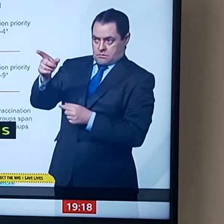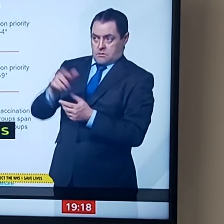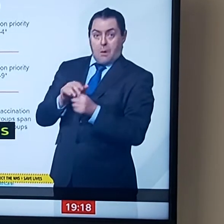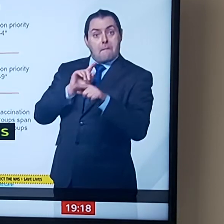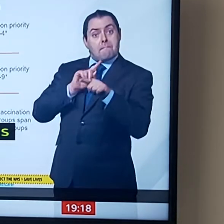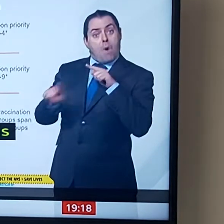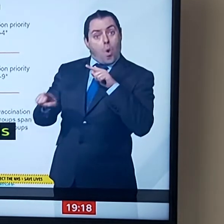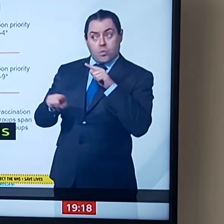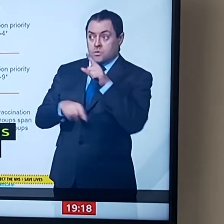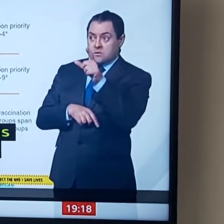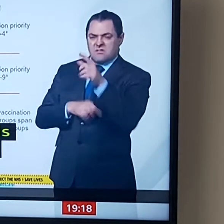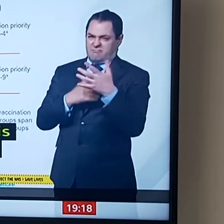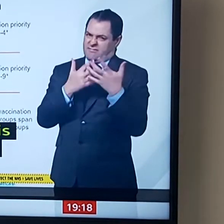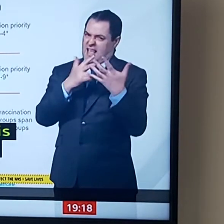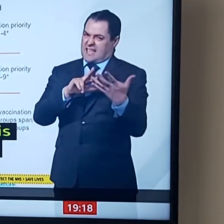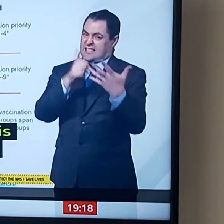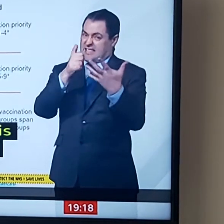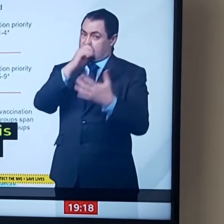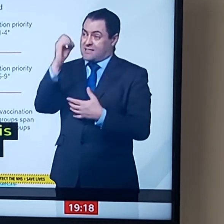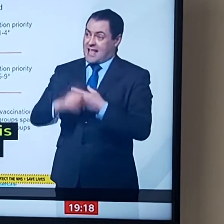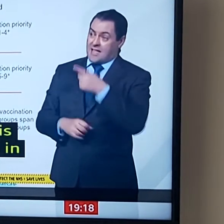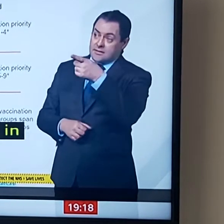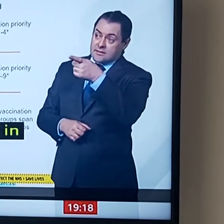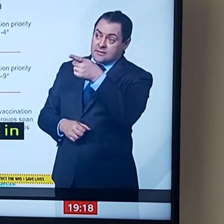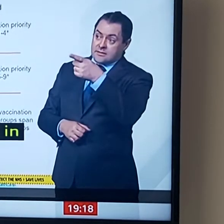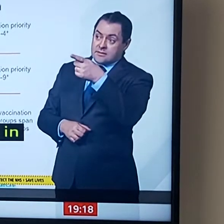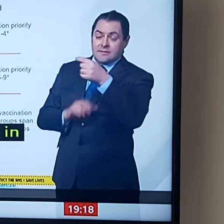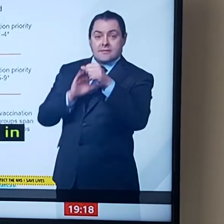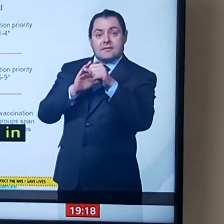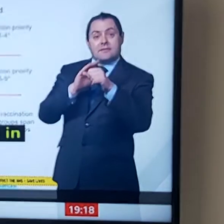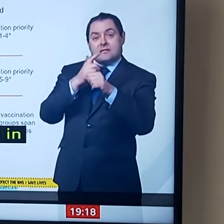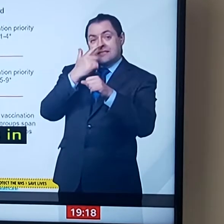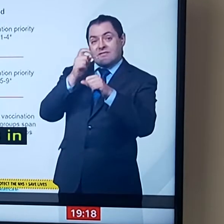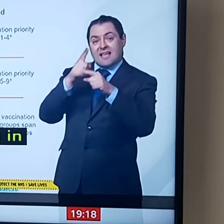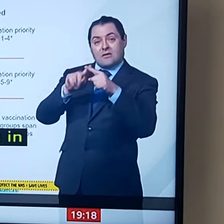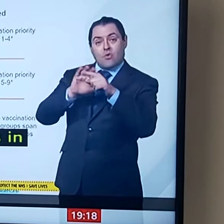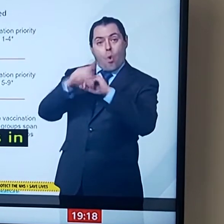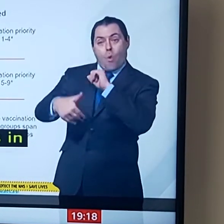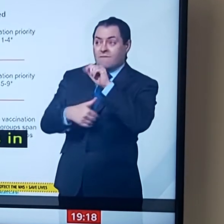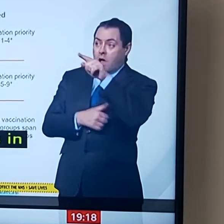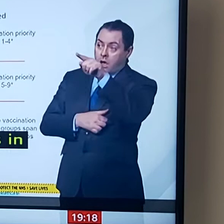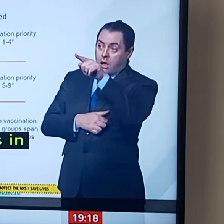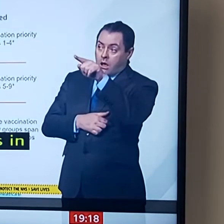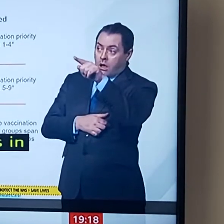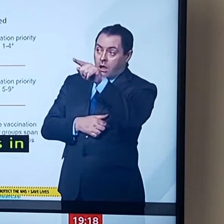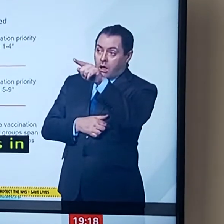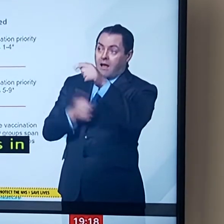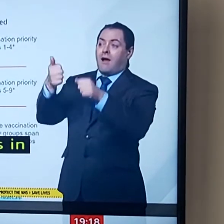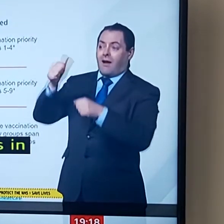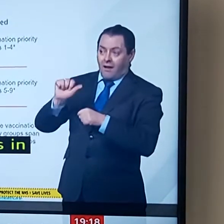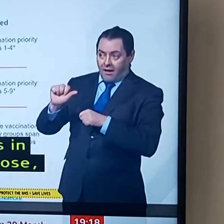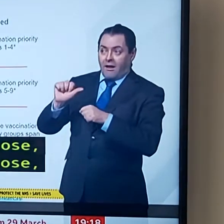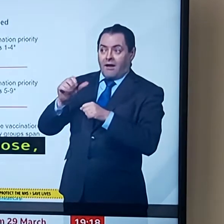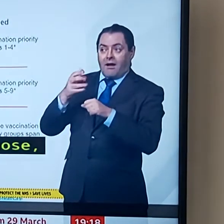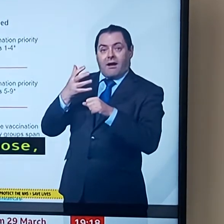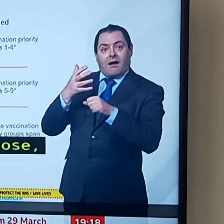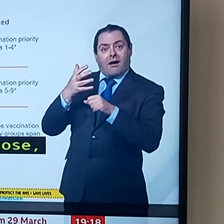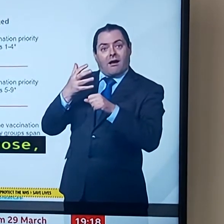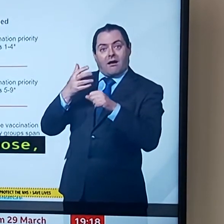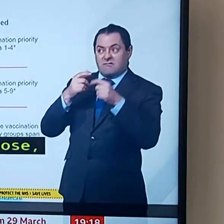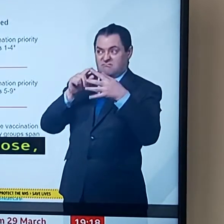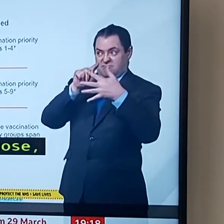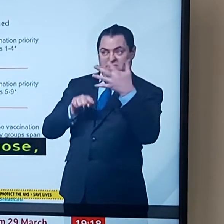those, 86%, are people who are in groups 1 to 4. These are people who are over the age of 70, and